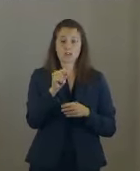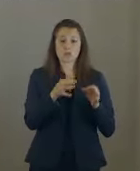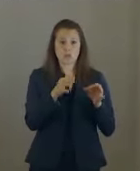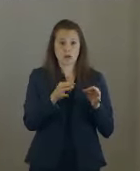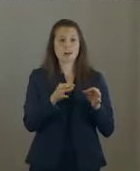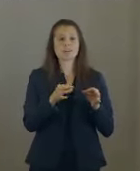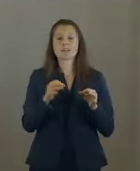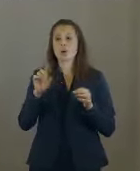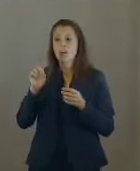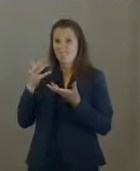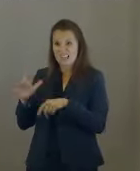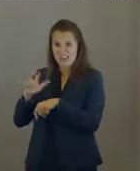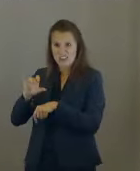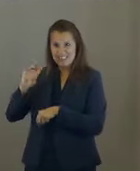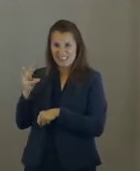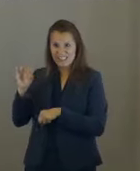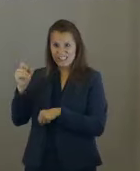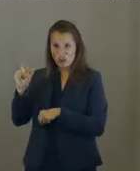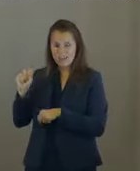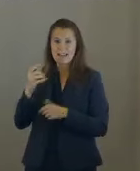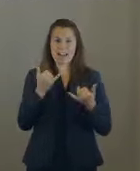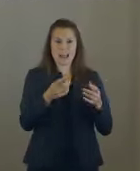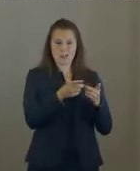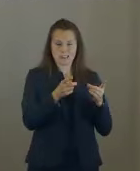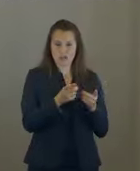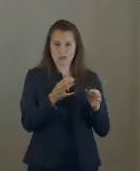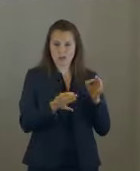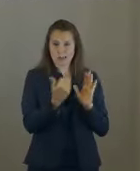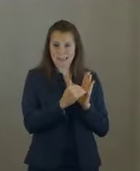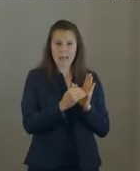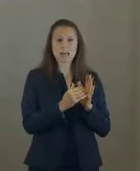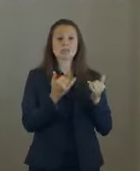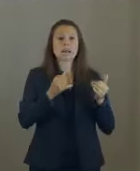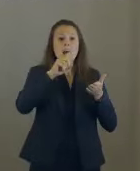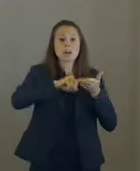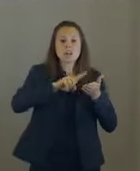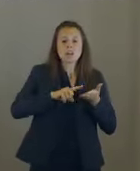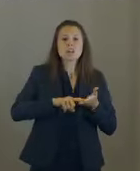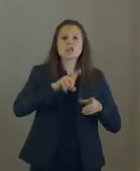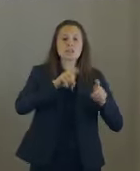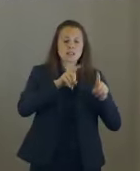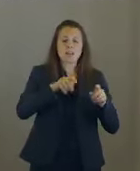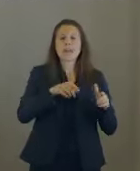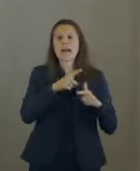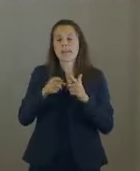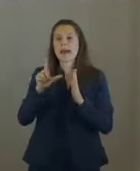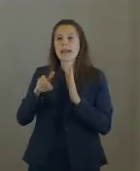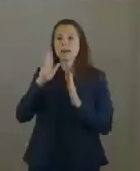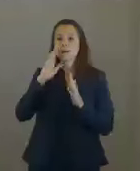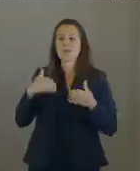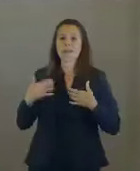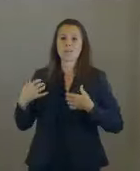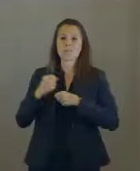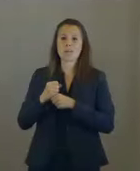Circuit and back, and we are moving our way through discovery, and we'll head towards summary judgment briefing later this summer and